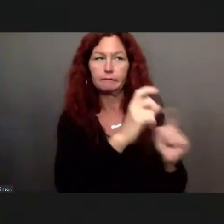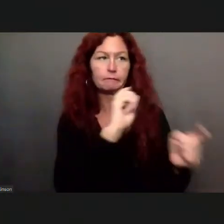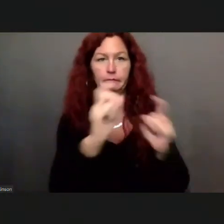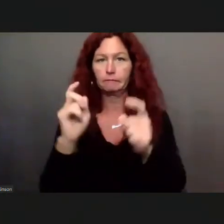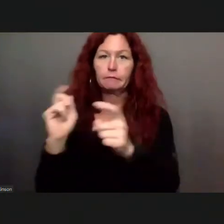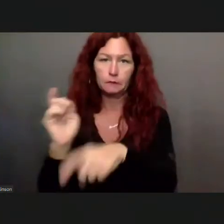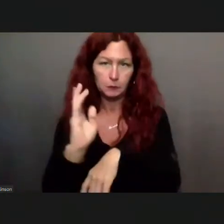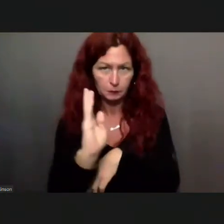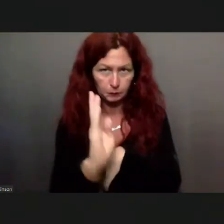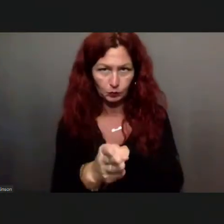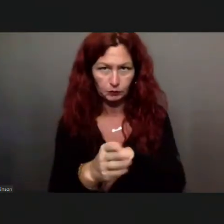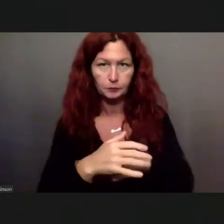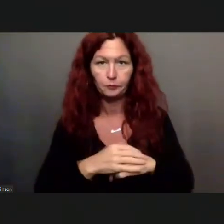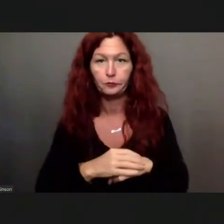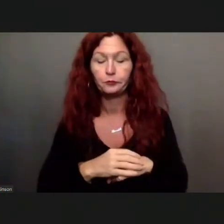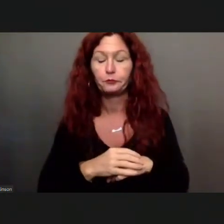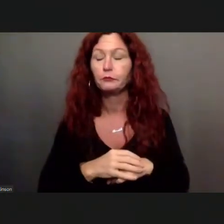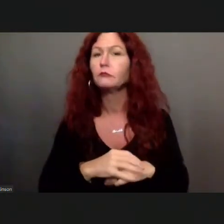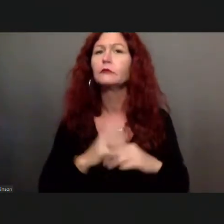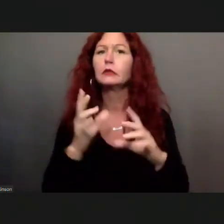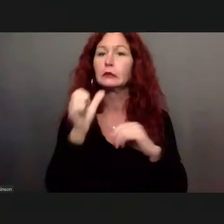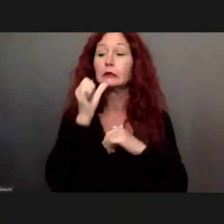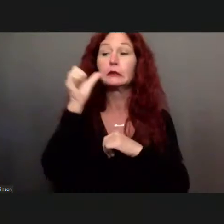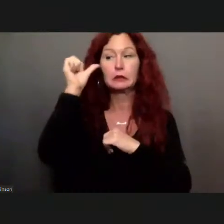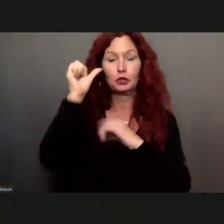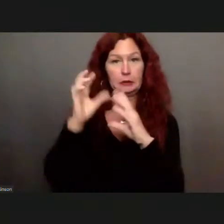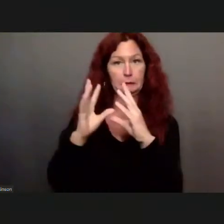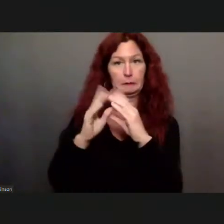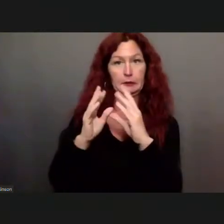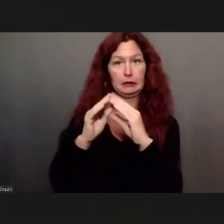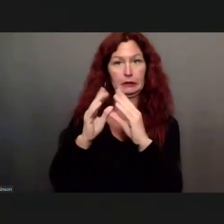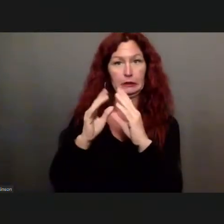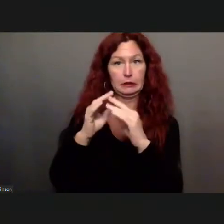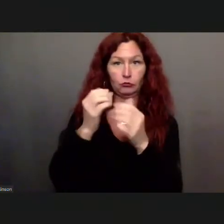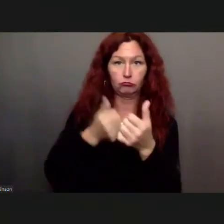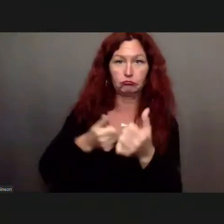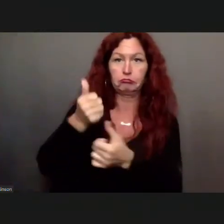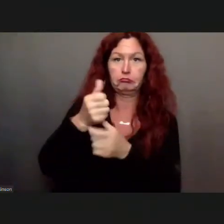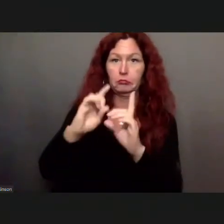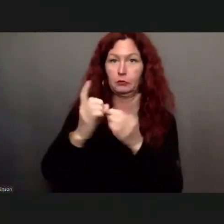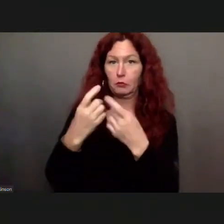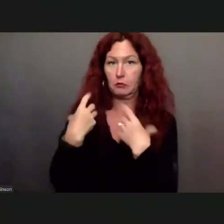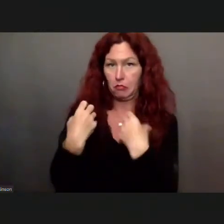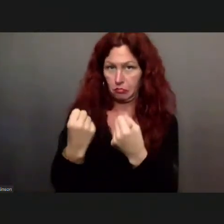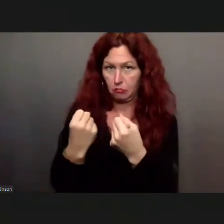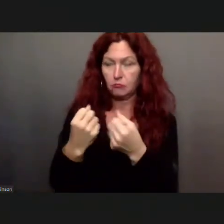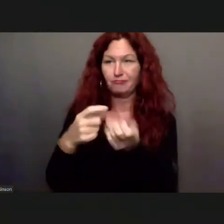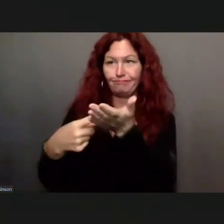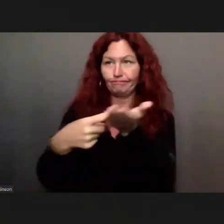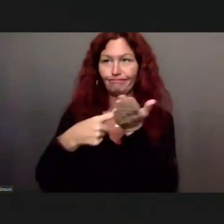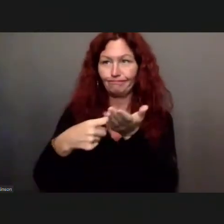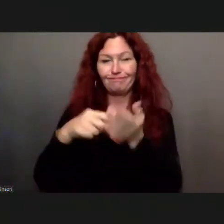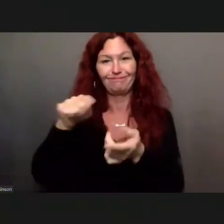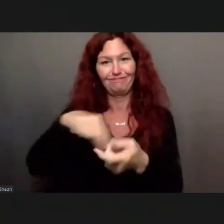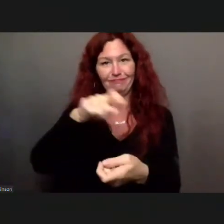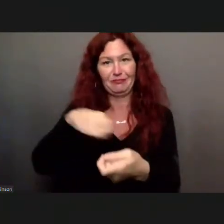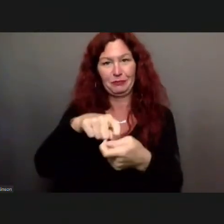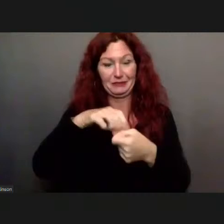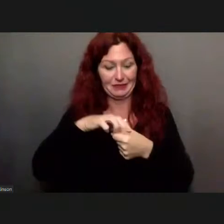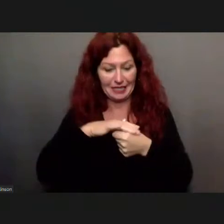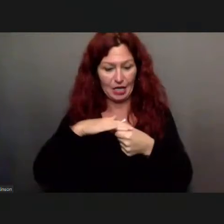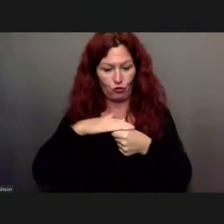with the State Department of Health and our medical experts yesterday to strategize about hard-hit areas, and many of the doctors are with me here